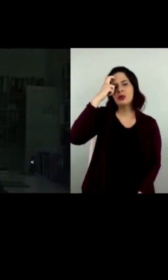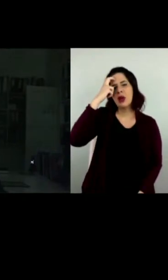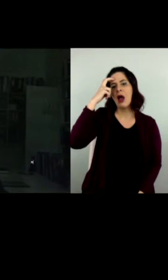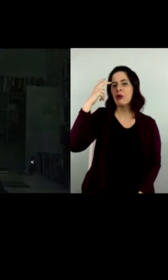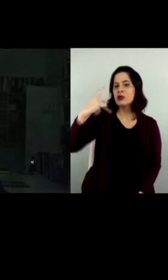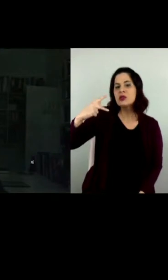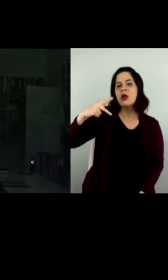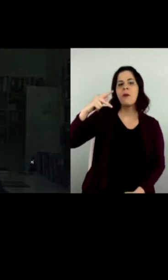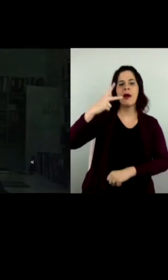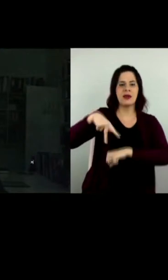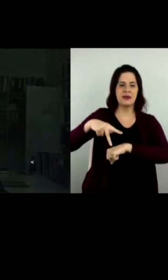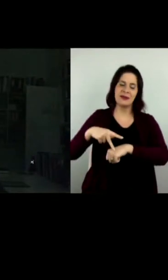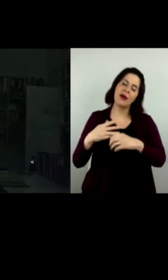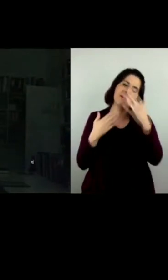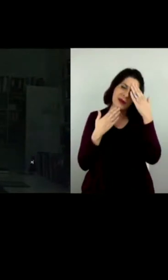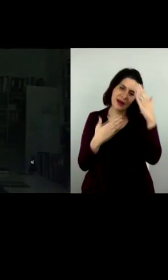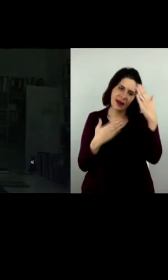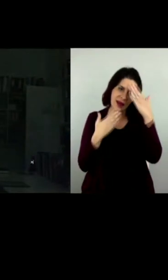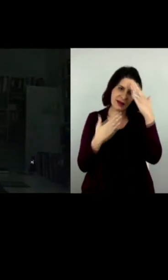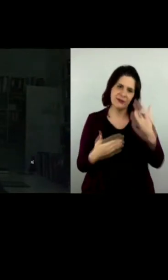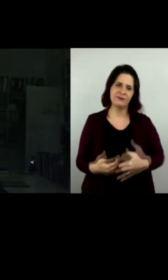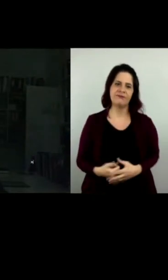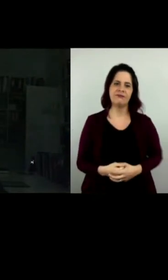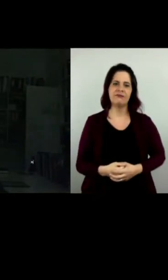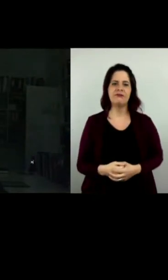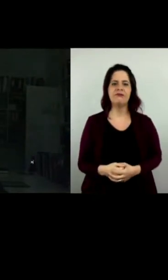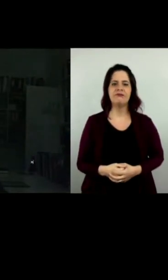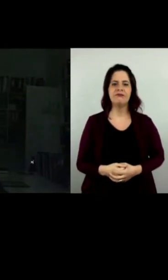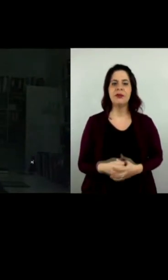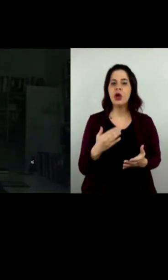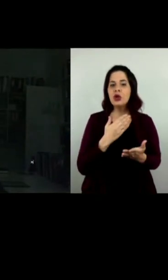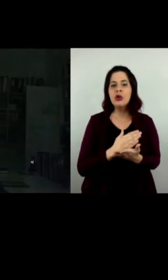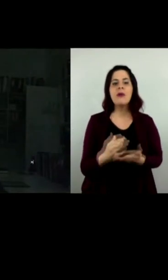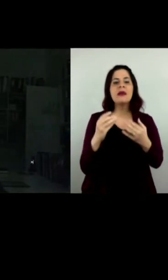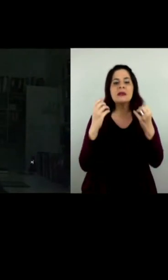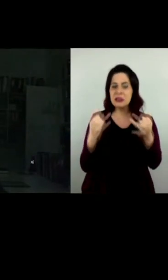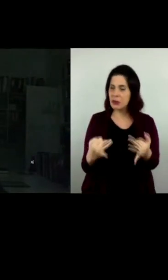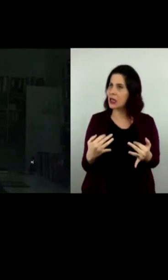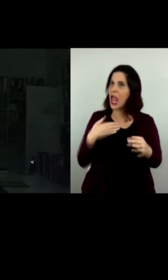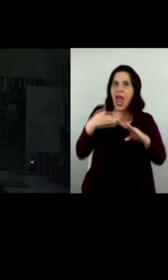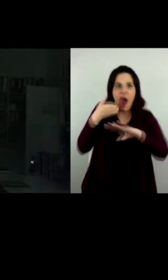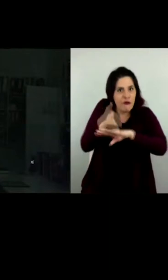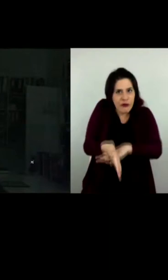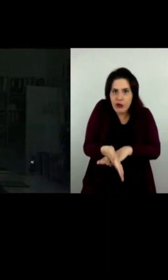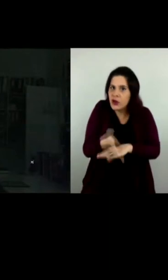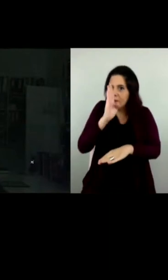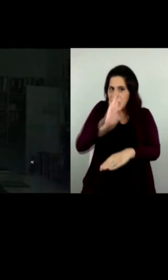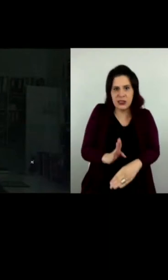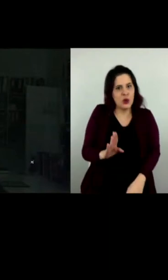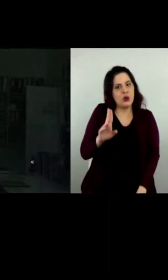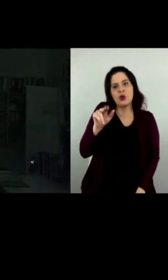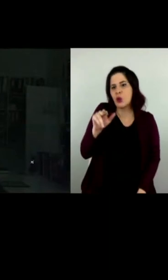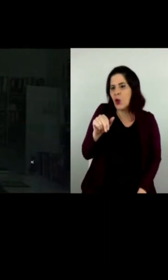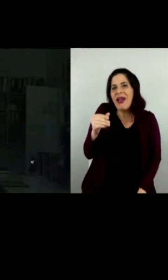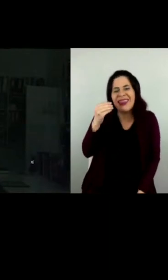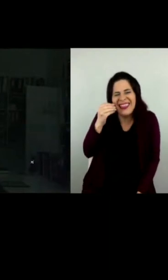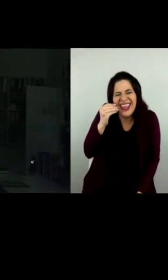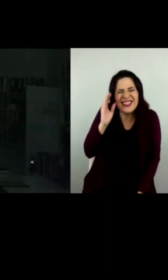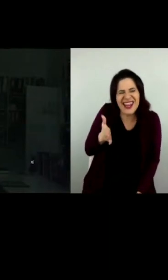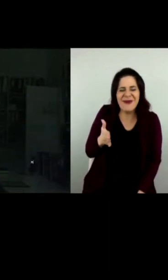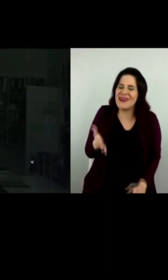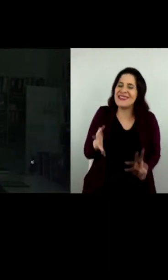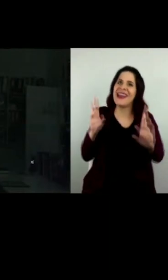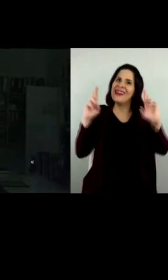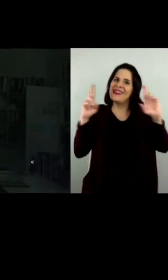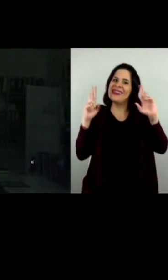thank you. I've never, as you mentioned at the beginning, I've never been to Brazil. I've tried to go several times, but I'm hoping to go